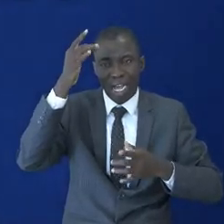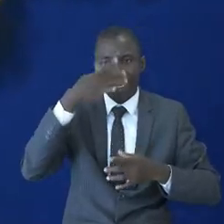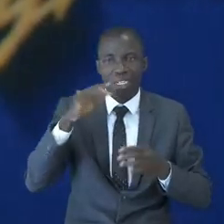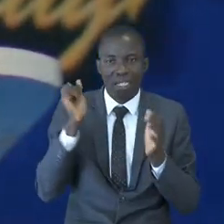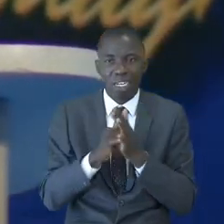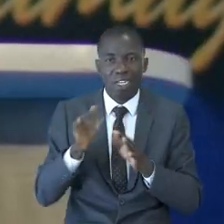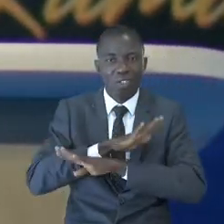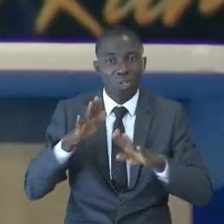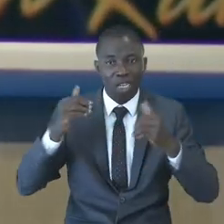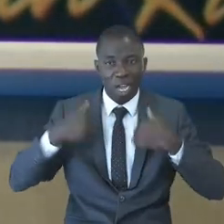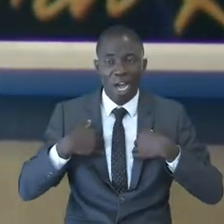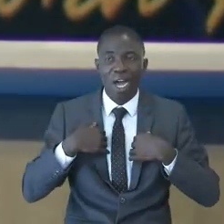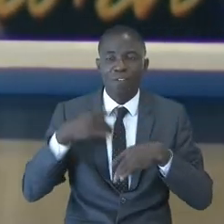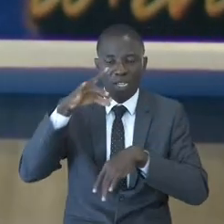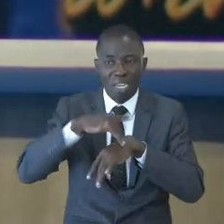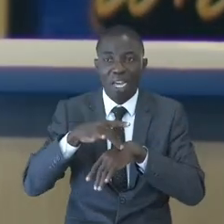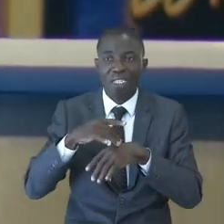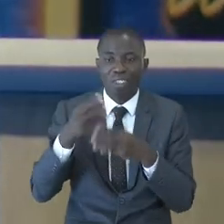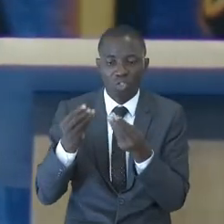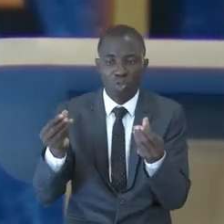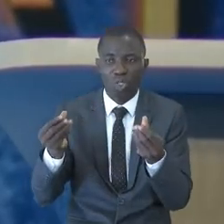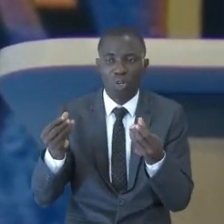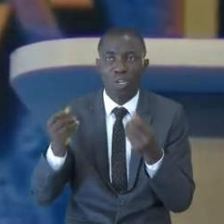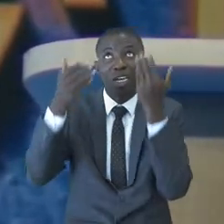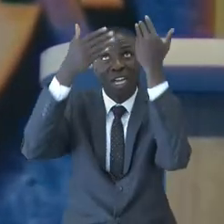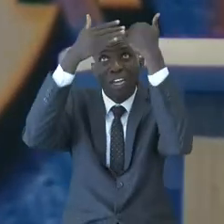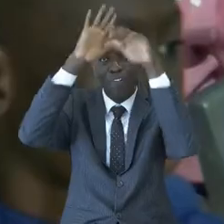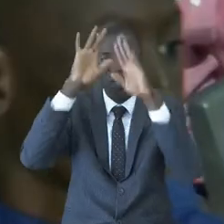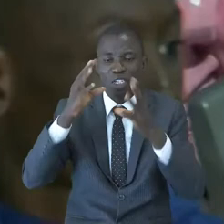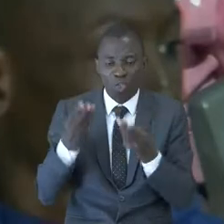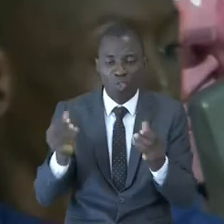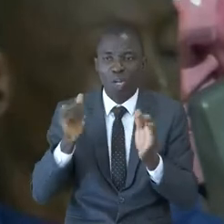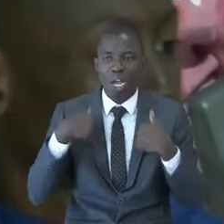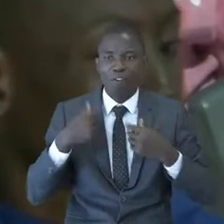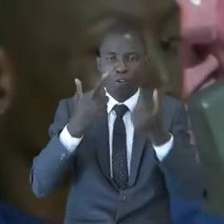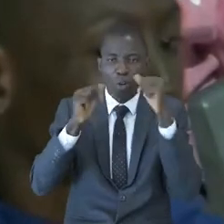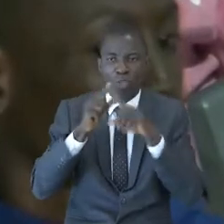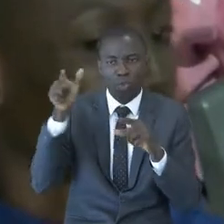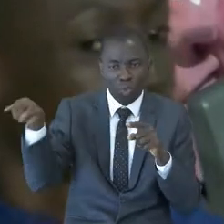have earthly solution, heavenly solution has come today.